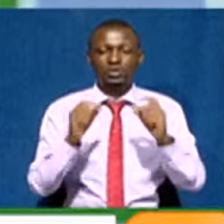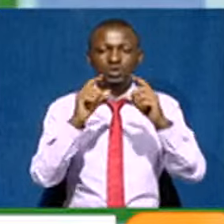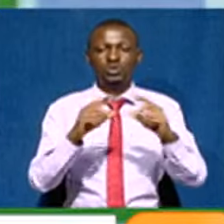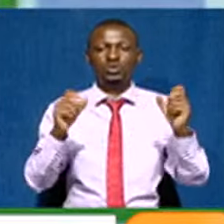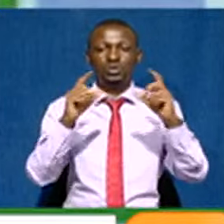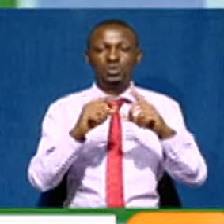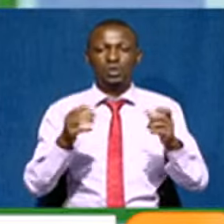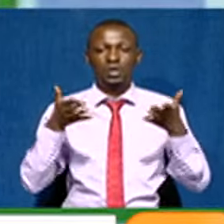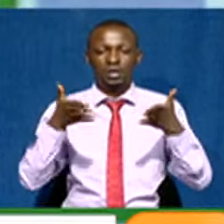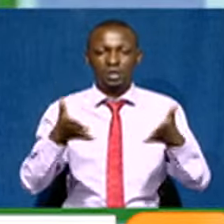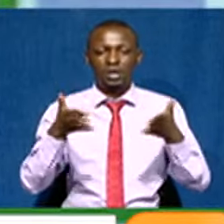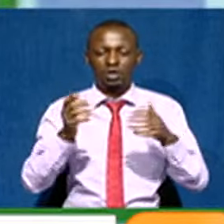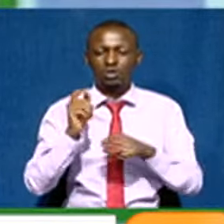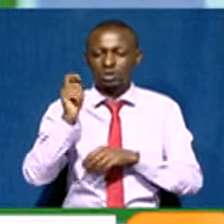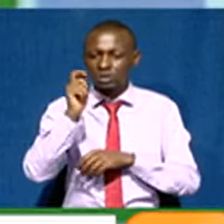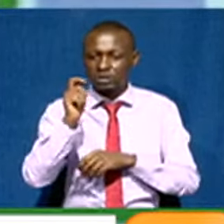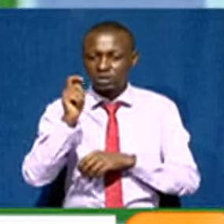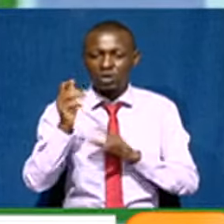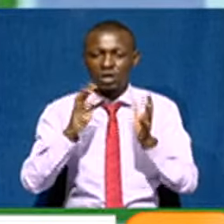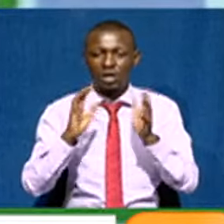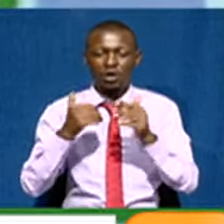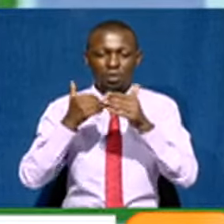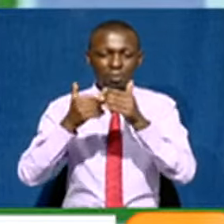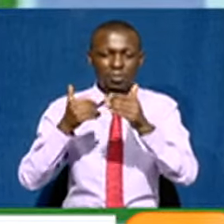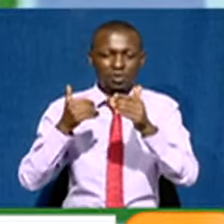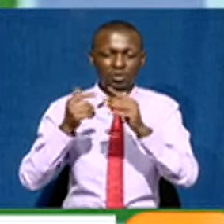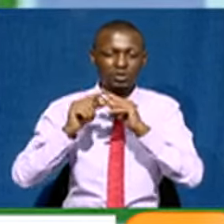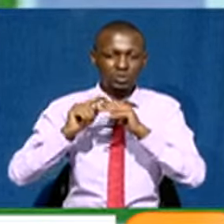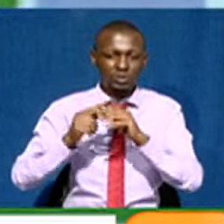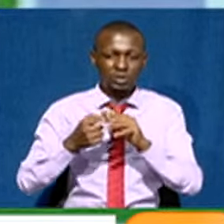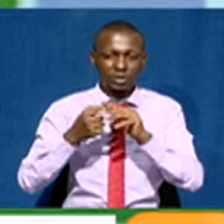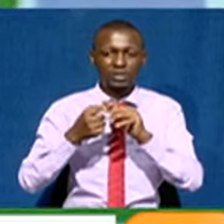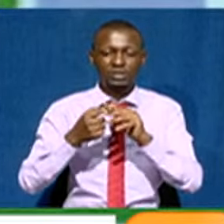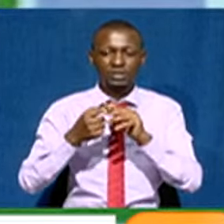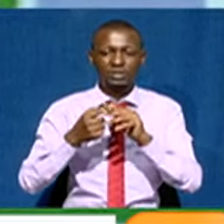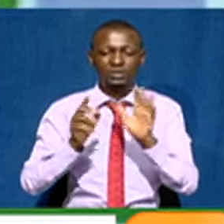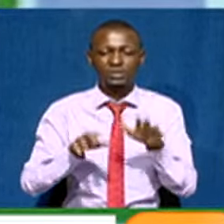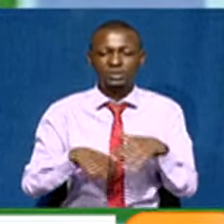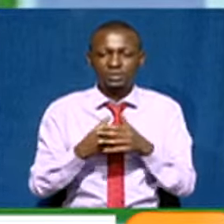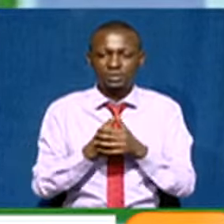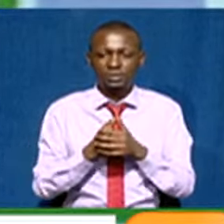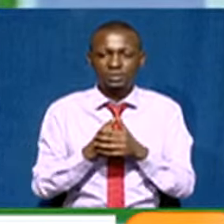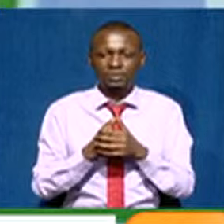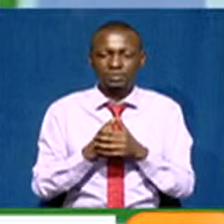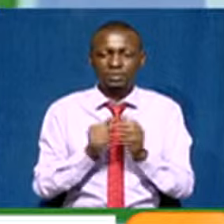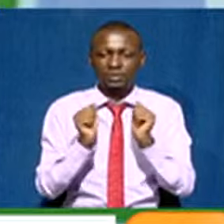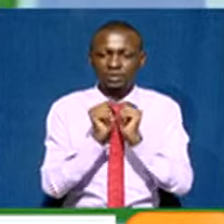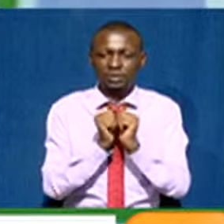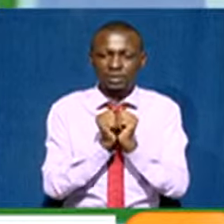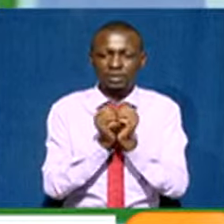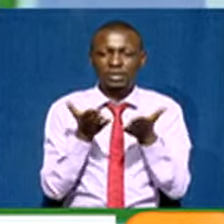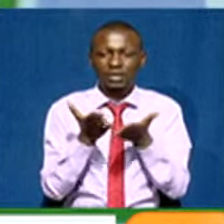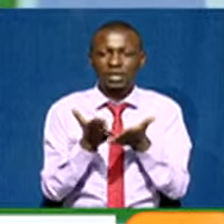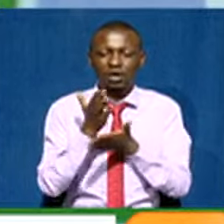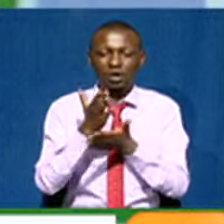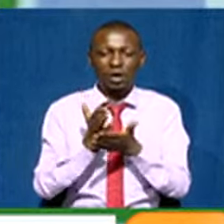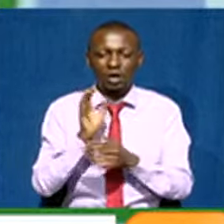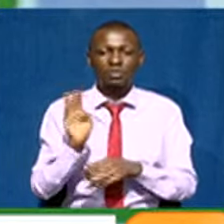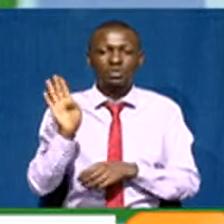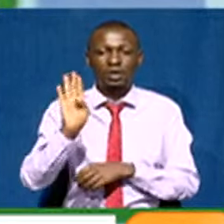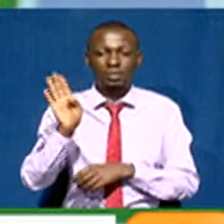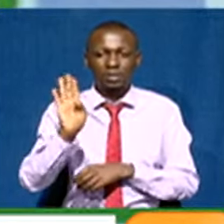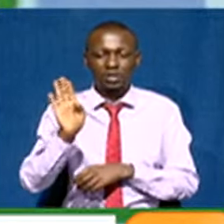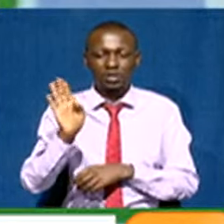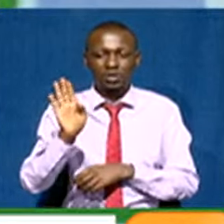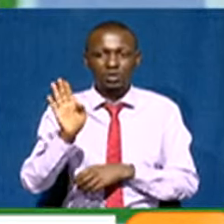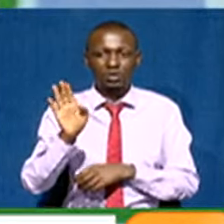in terms of asset base. Yeah. When we started, I remember when I was a regulator then, we are talking of less than a half a billion. So you